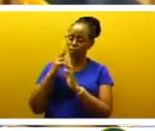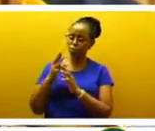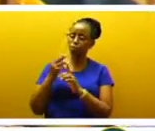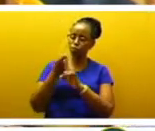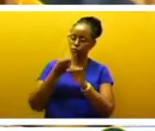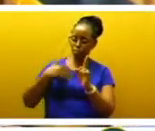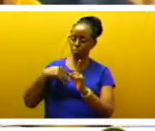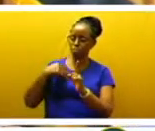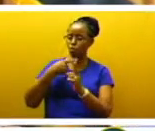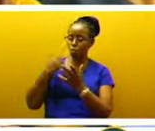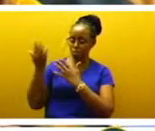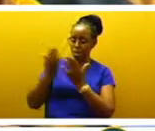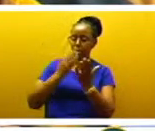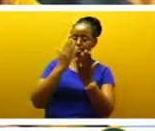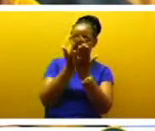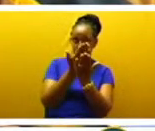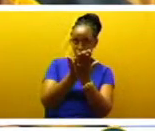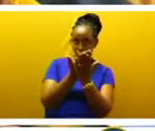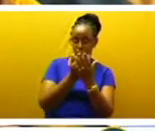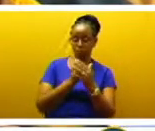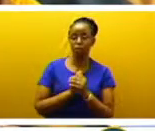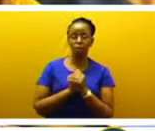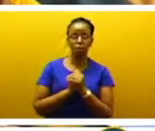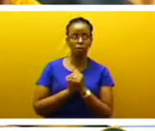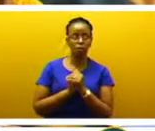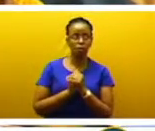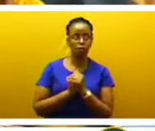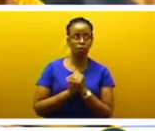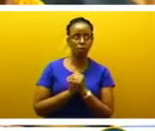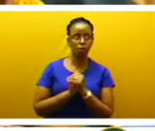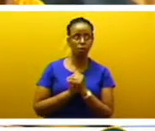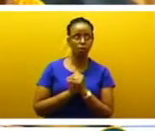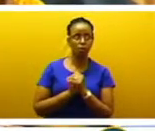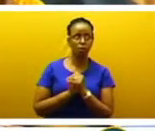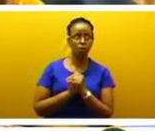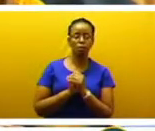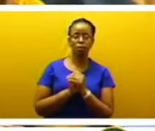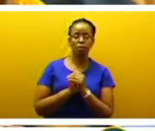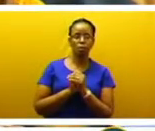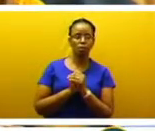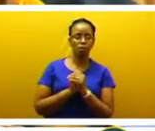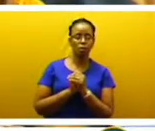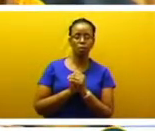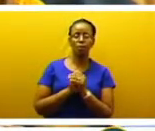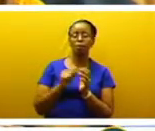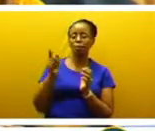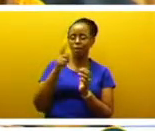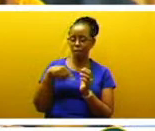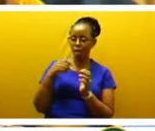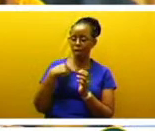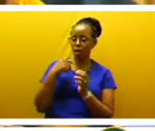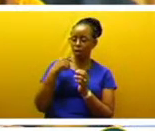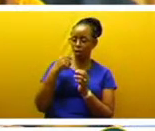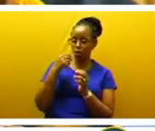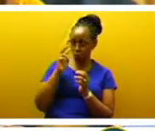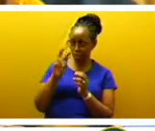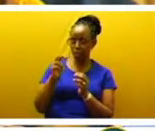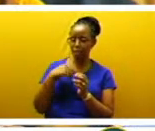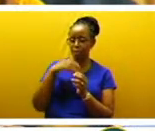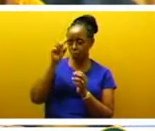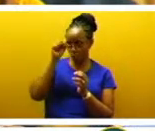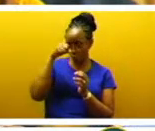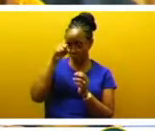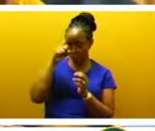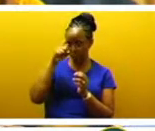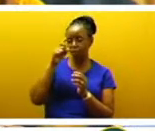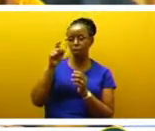We are looking at Senior Counsel, Mr. Mwite, but we know very well your clients